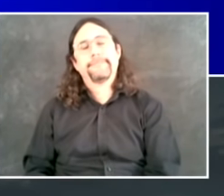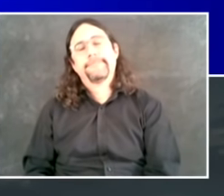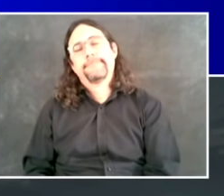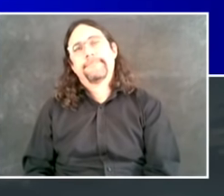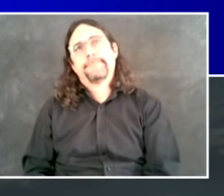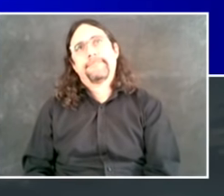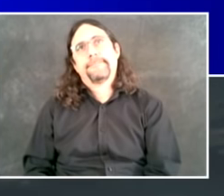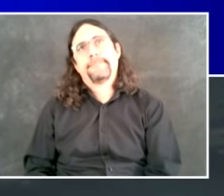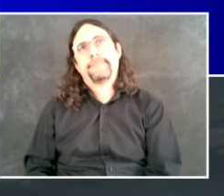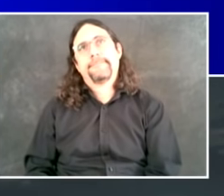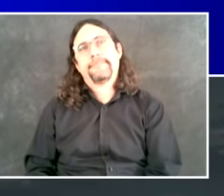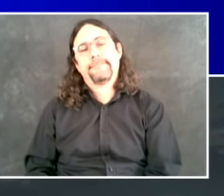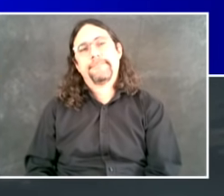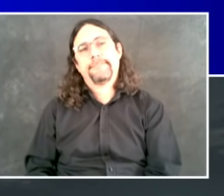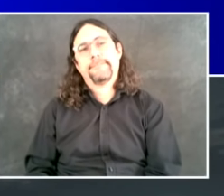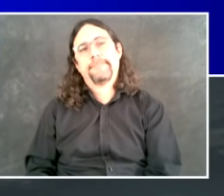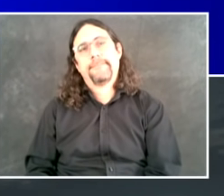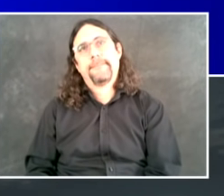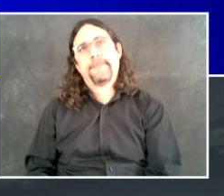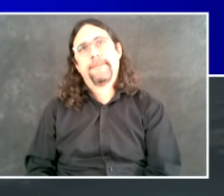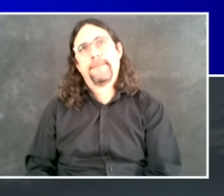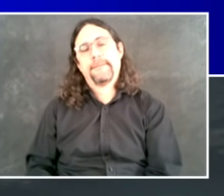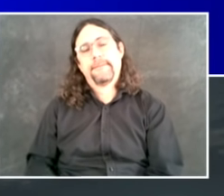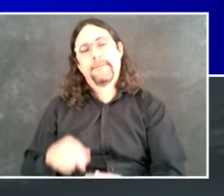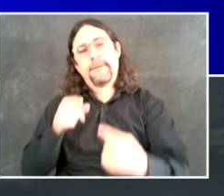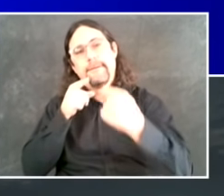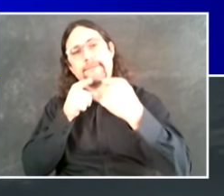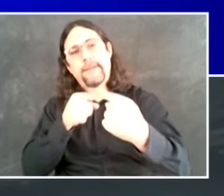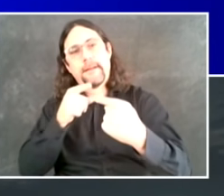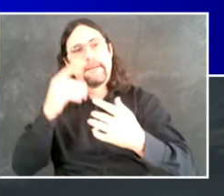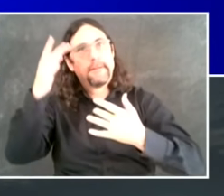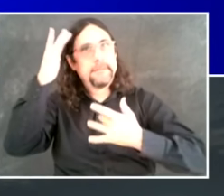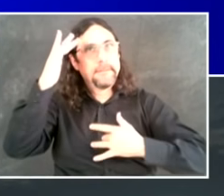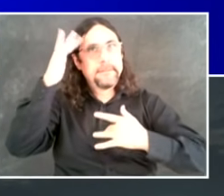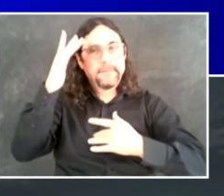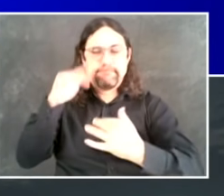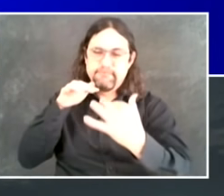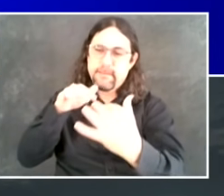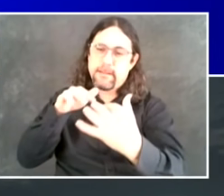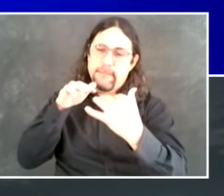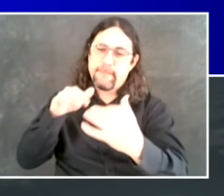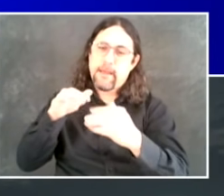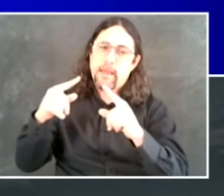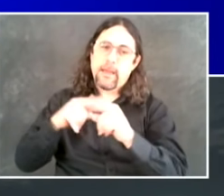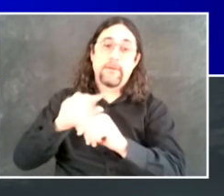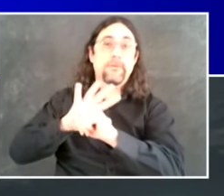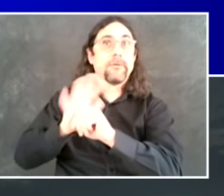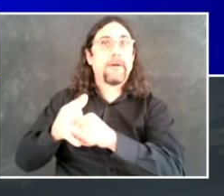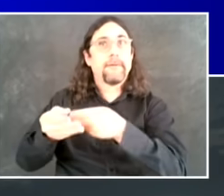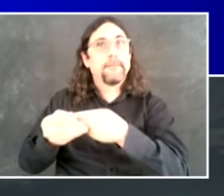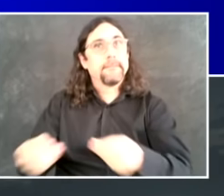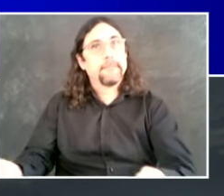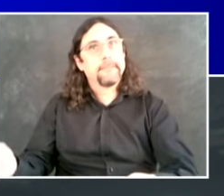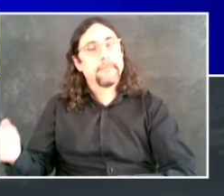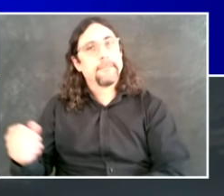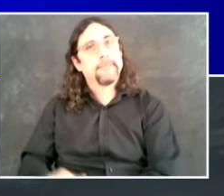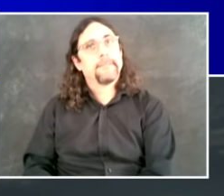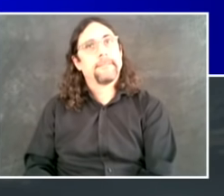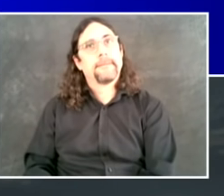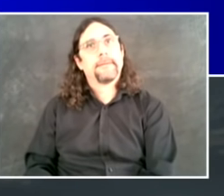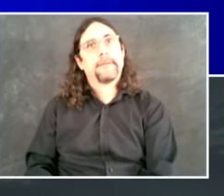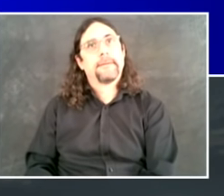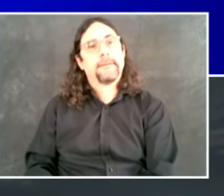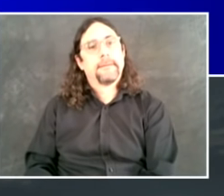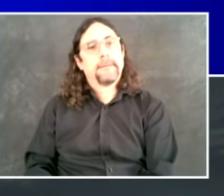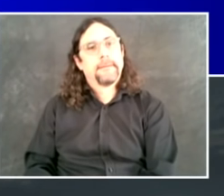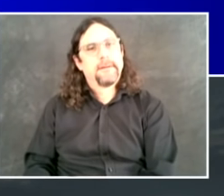Look, the danger is a bounce back, a boomerang, where the disease seems to be going away and then